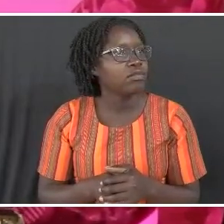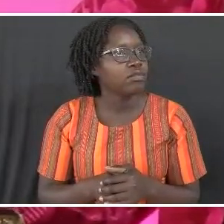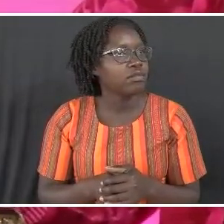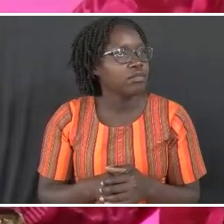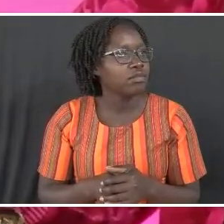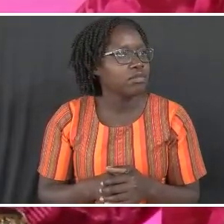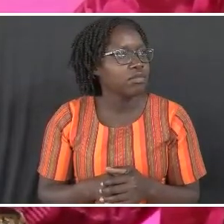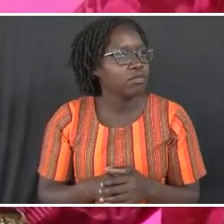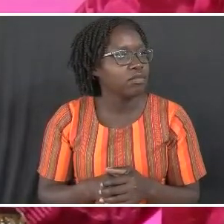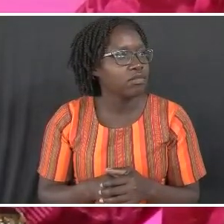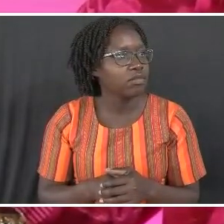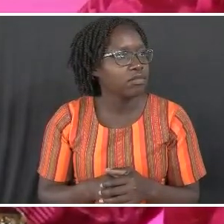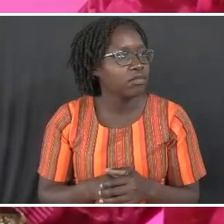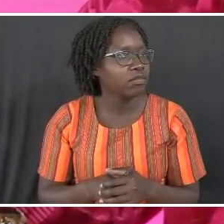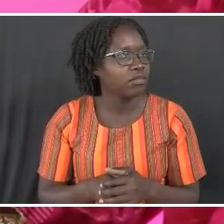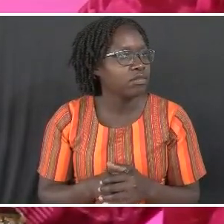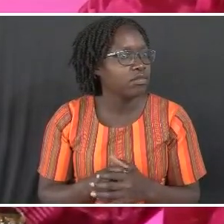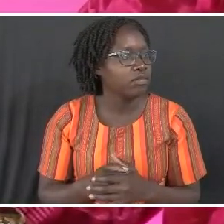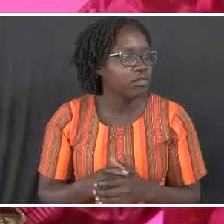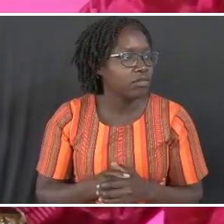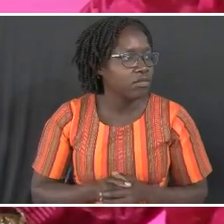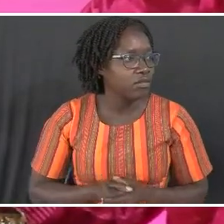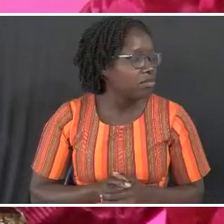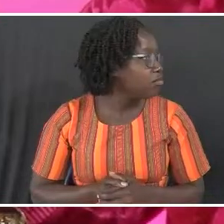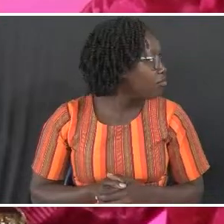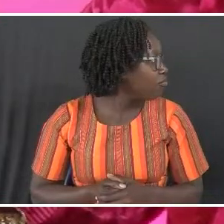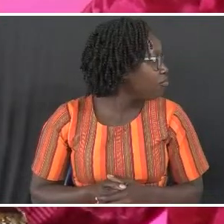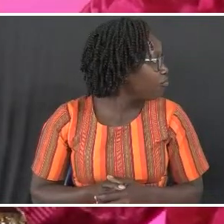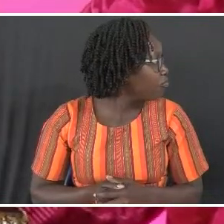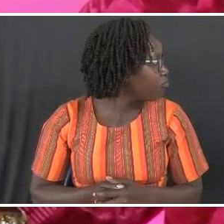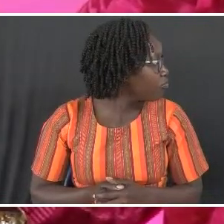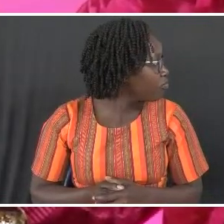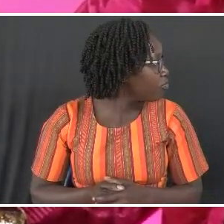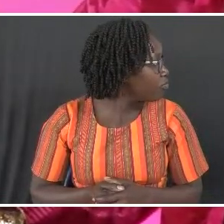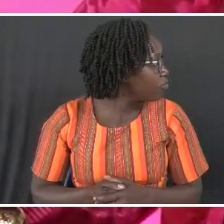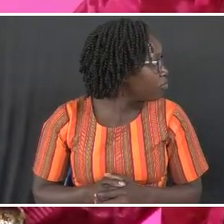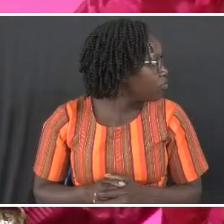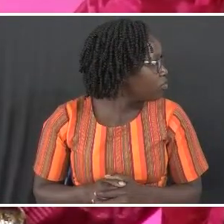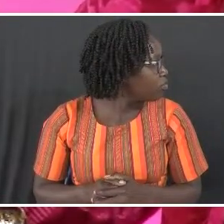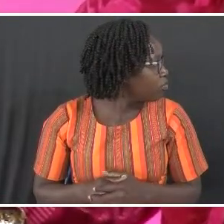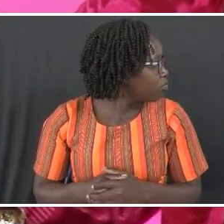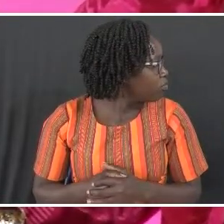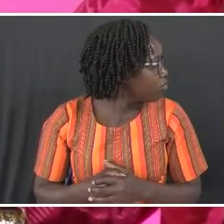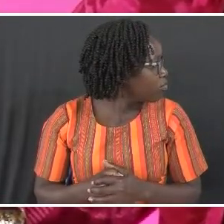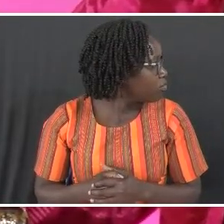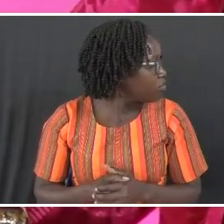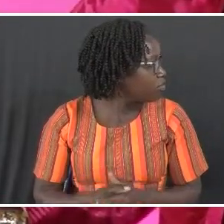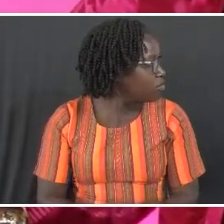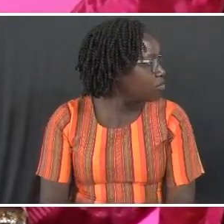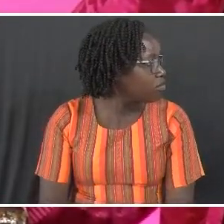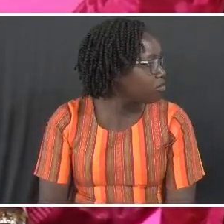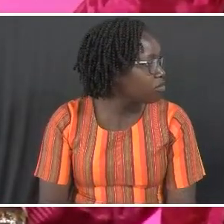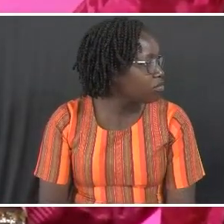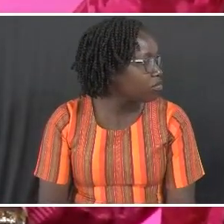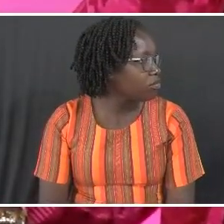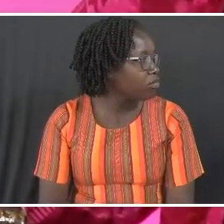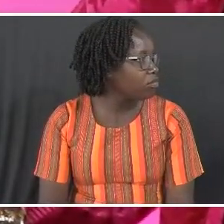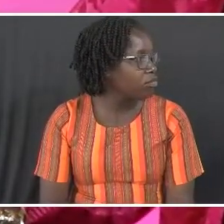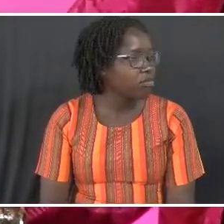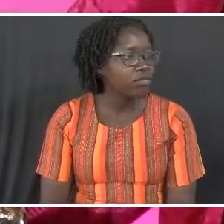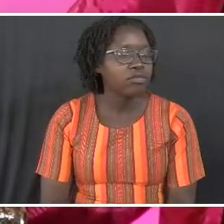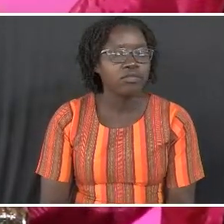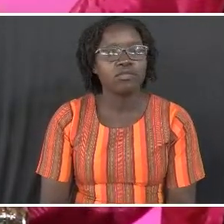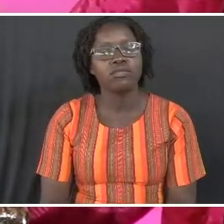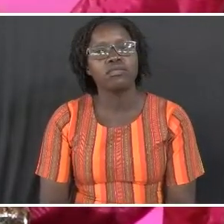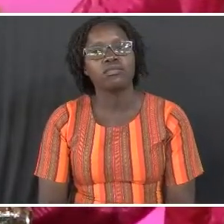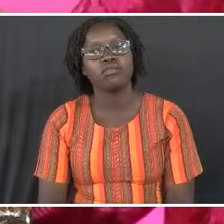But if you have healthy gums, we always advise you brush in a circular motion. It's the best way to brush. Just in a circular motion,